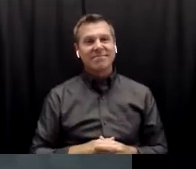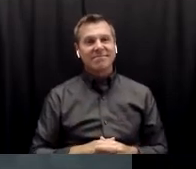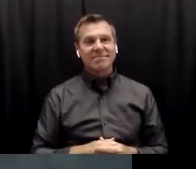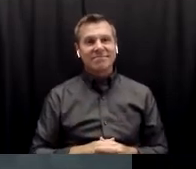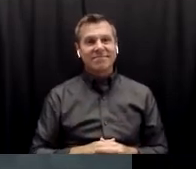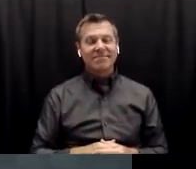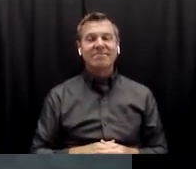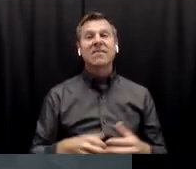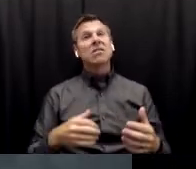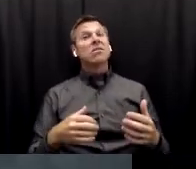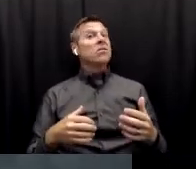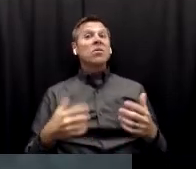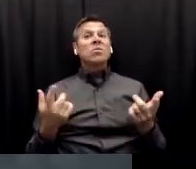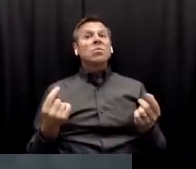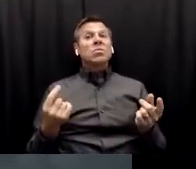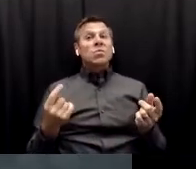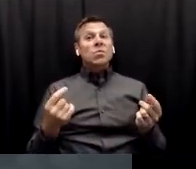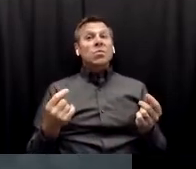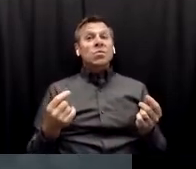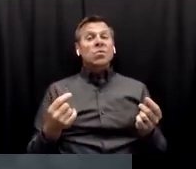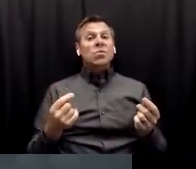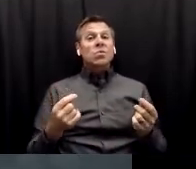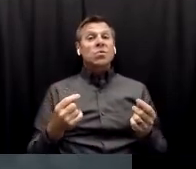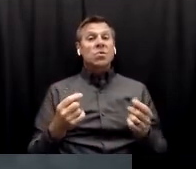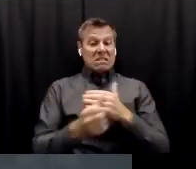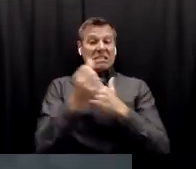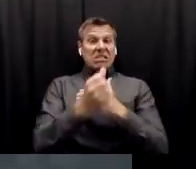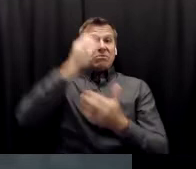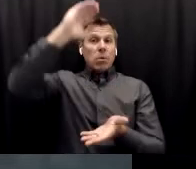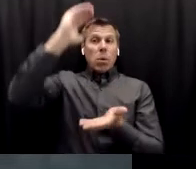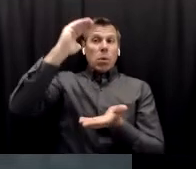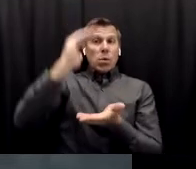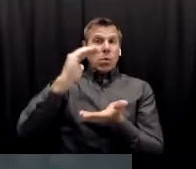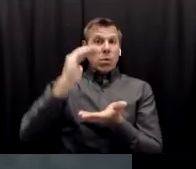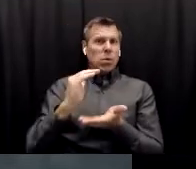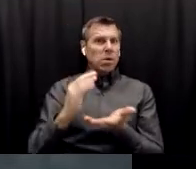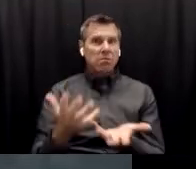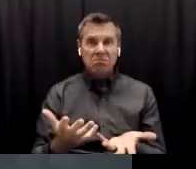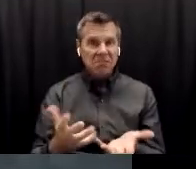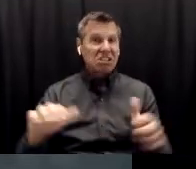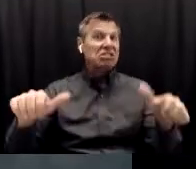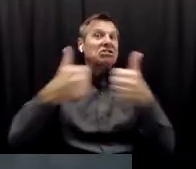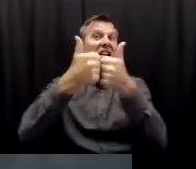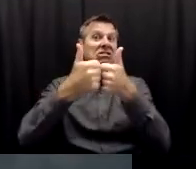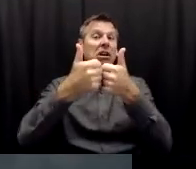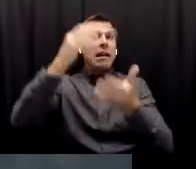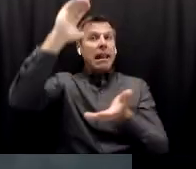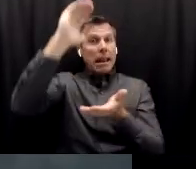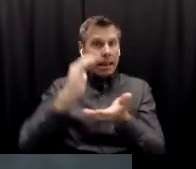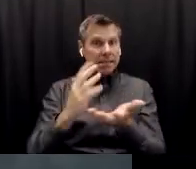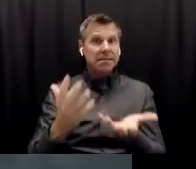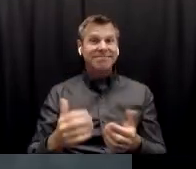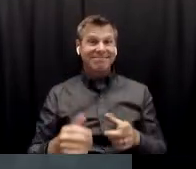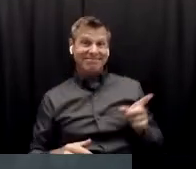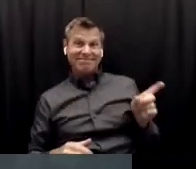can do for flying at night to mitigate some of these challenges? This is actually a picture of me and my team doing